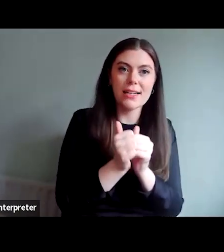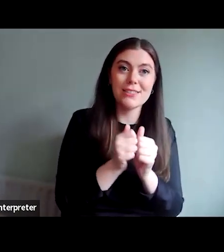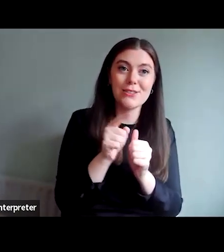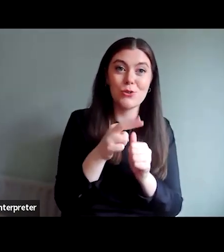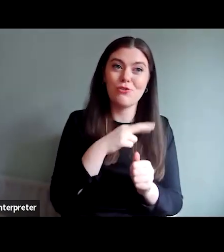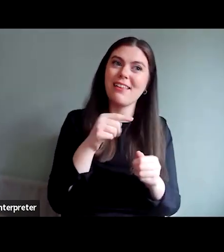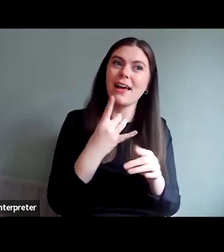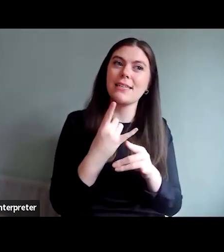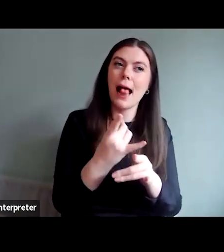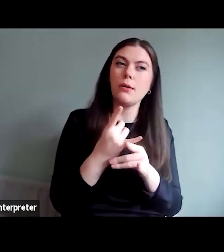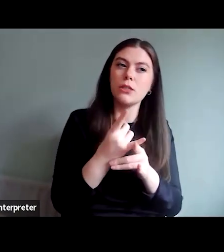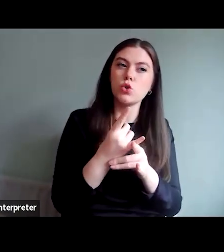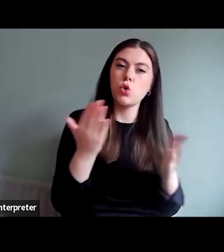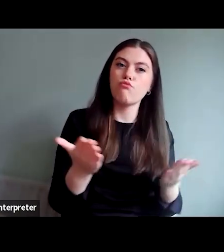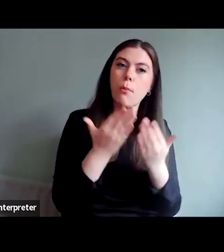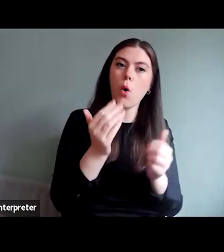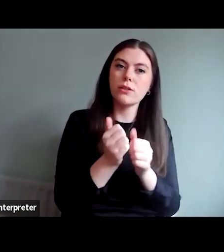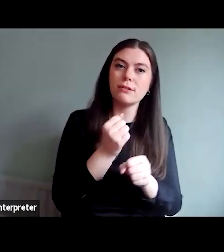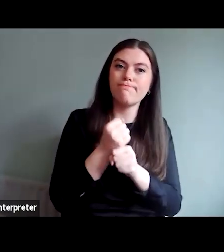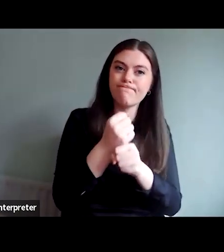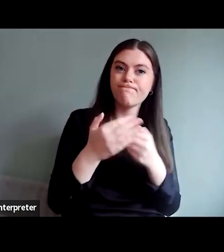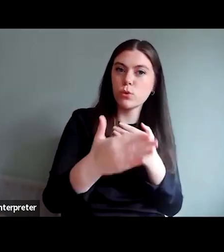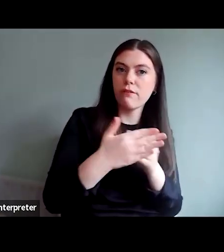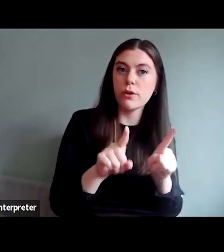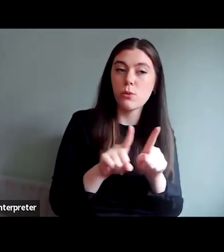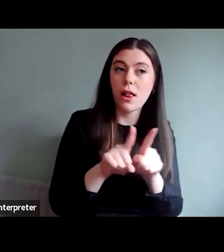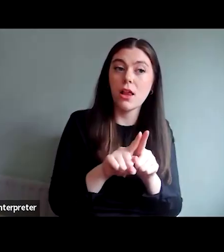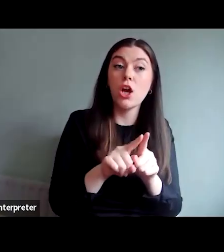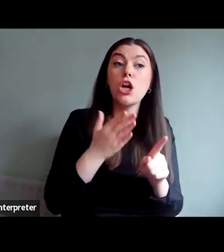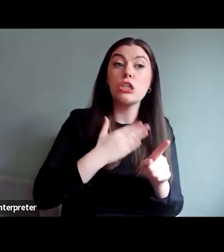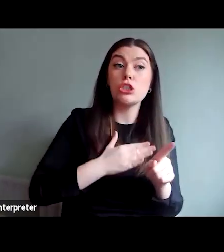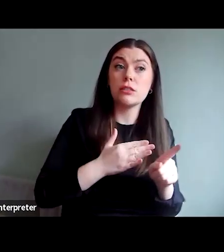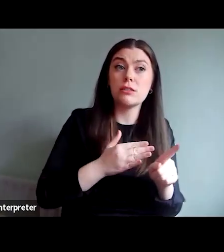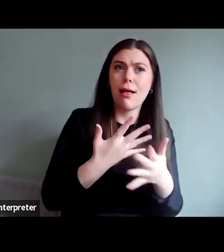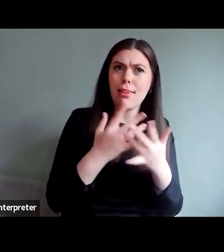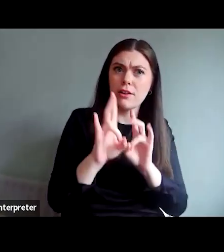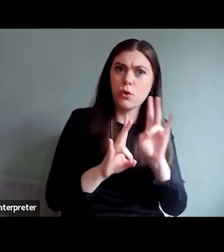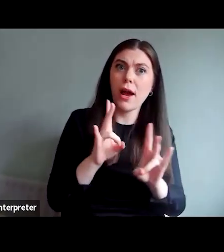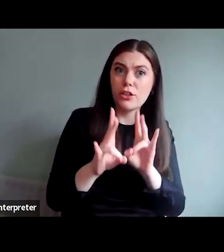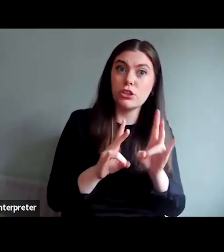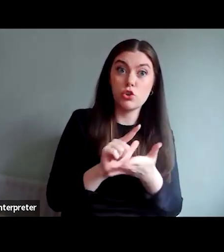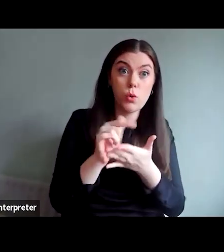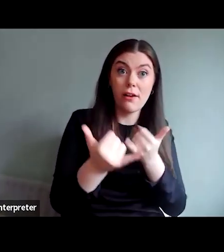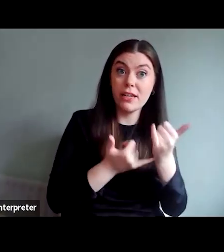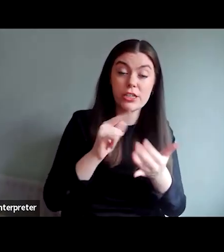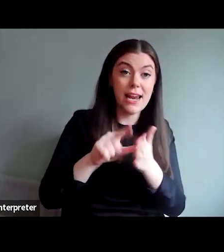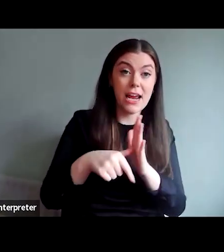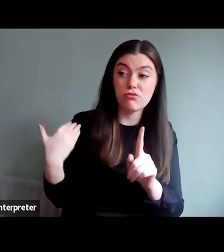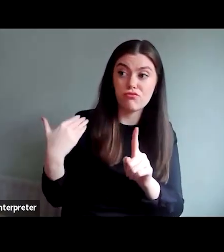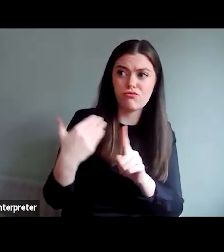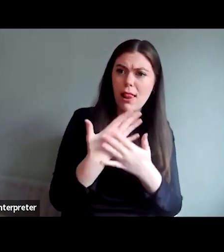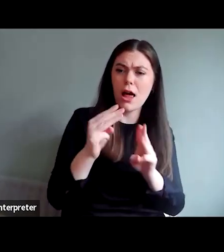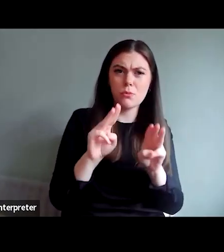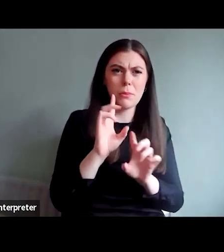Just to address a couple of questions that come up a lot, because even 12 years on, we still get people kind of asking us as if there's